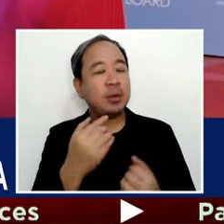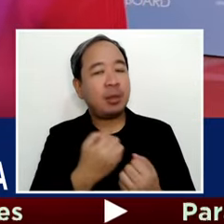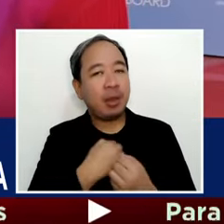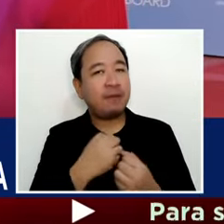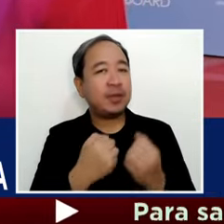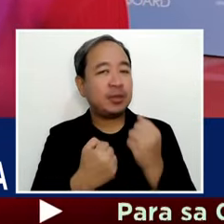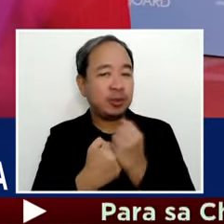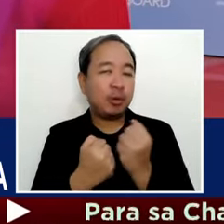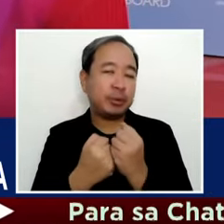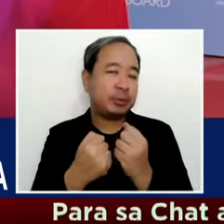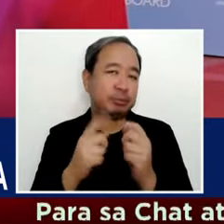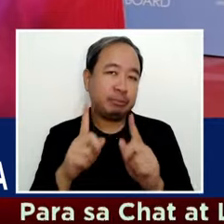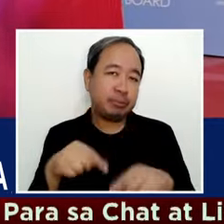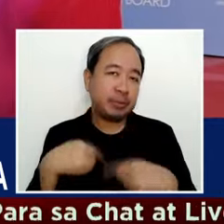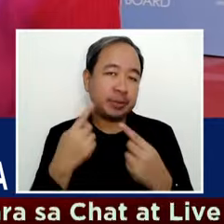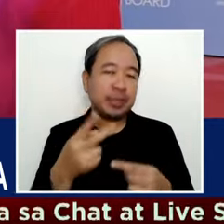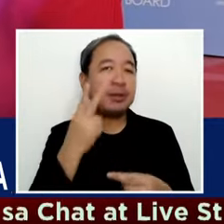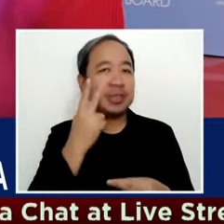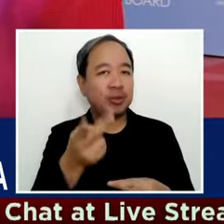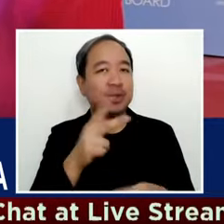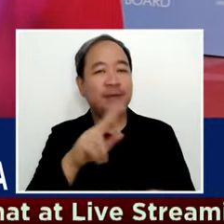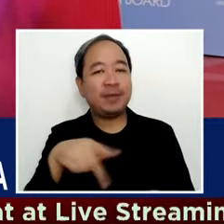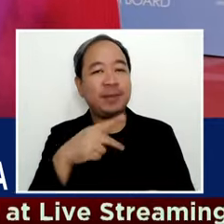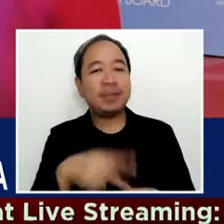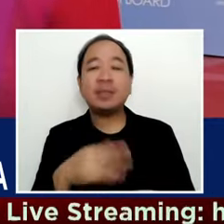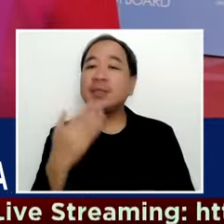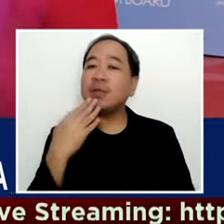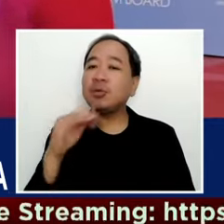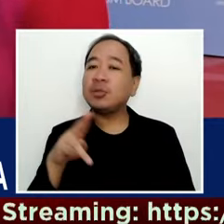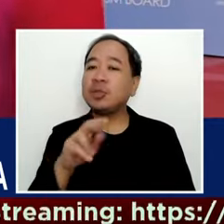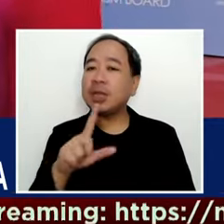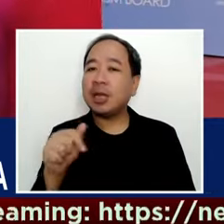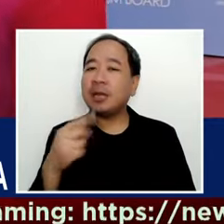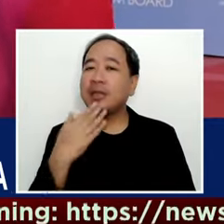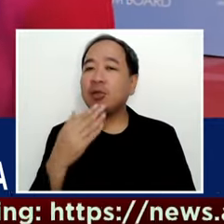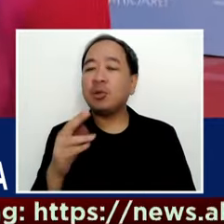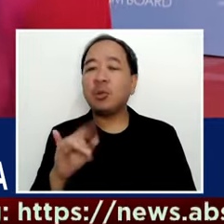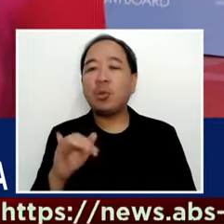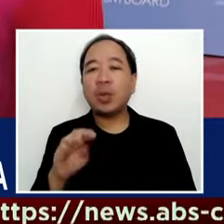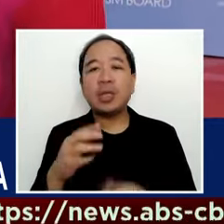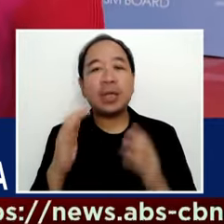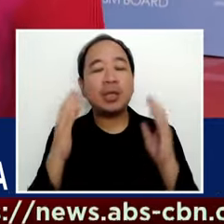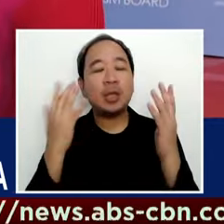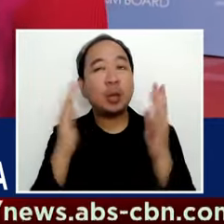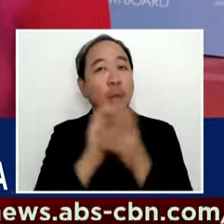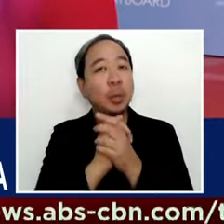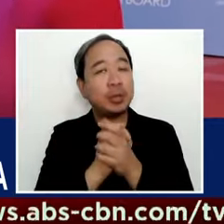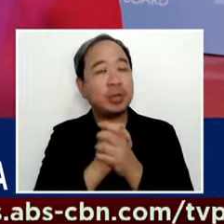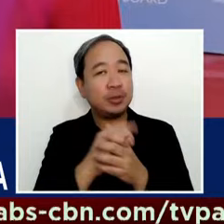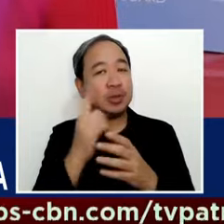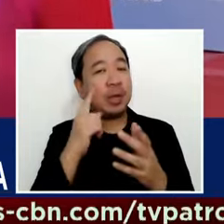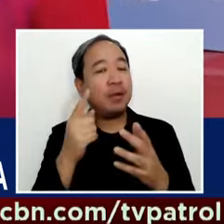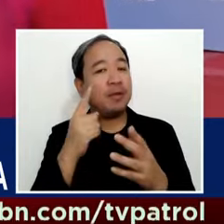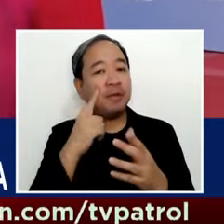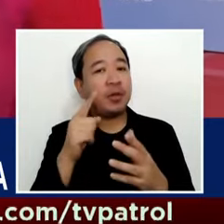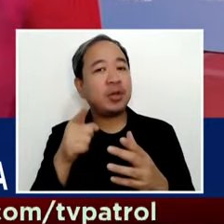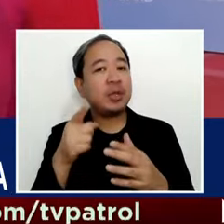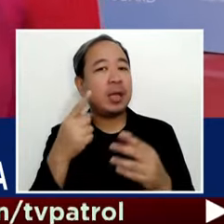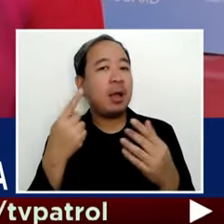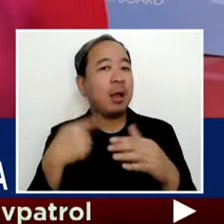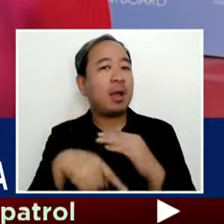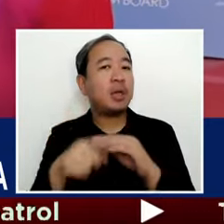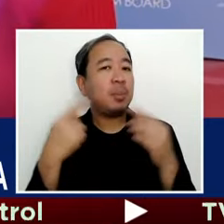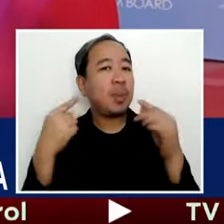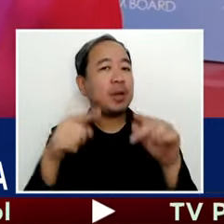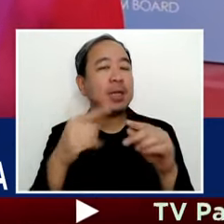as always. I will see you there. All right. Thank you, Janela, and thank you, Win. And congratulations in advance to Under Parallel Skies. At yan ang